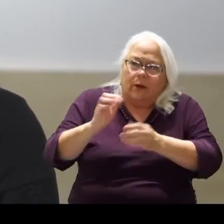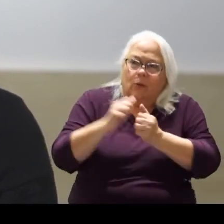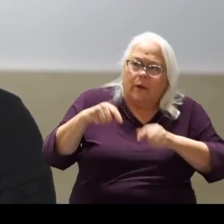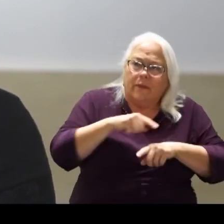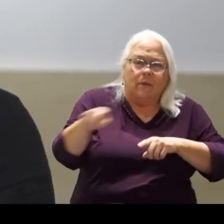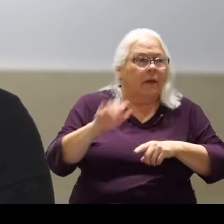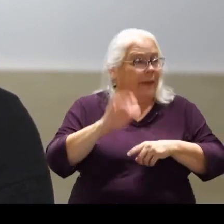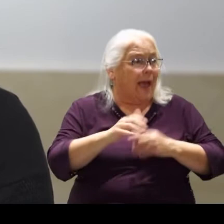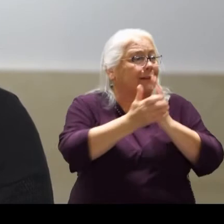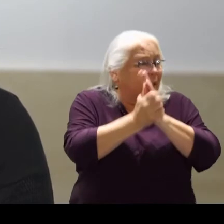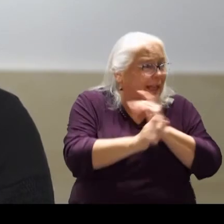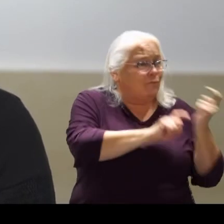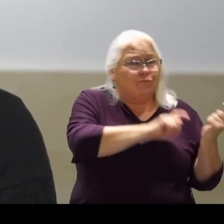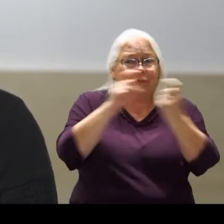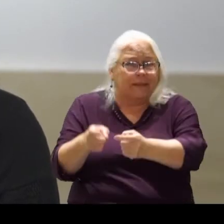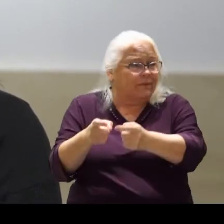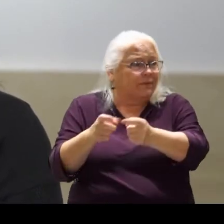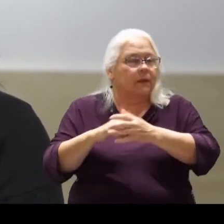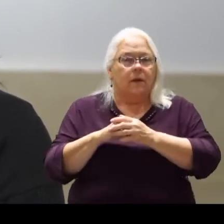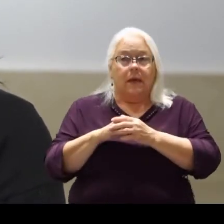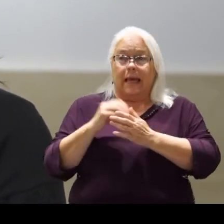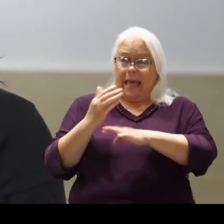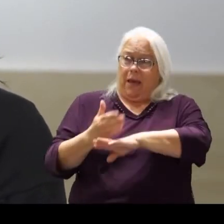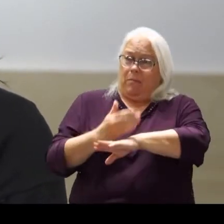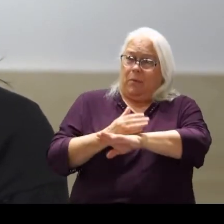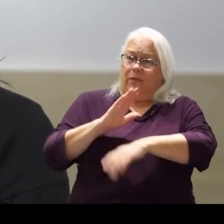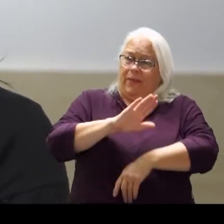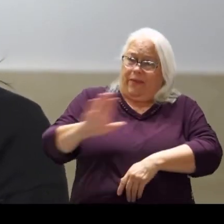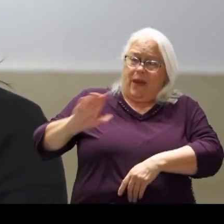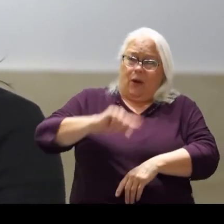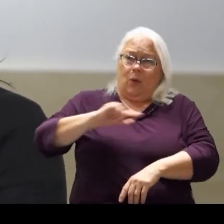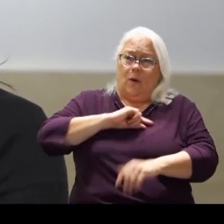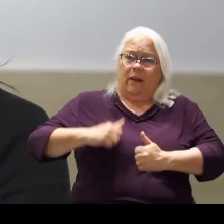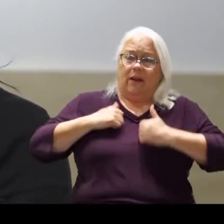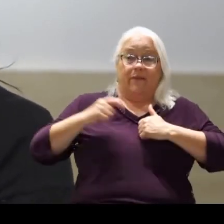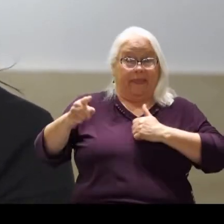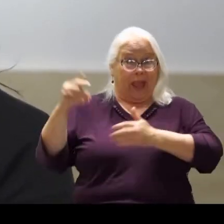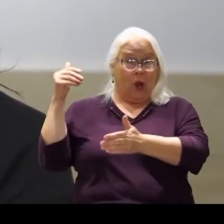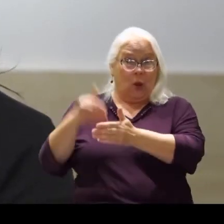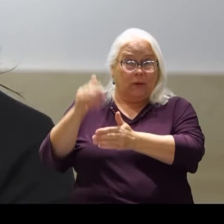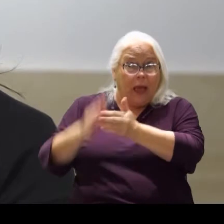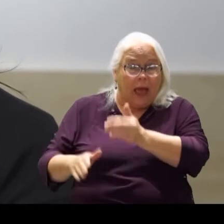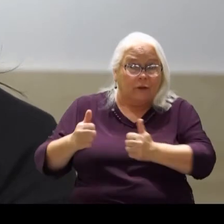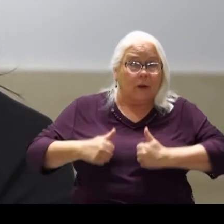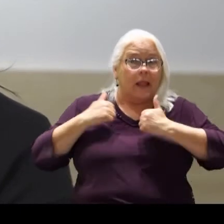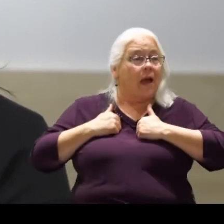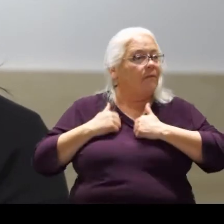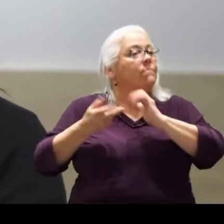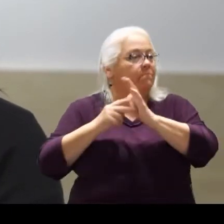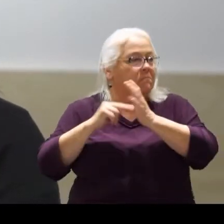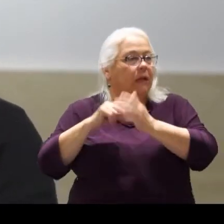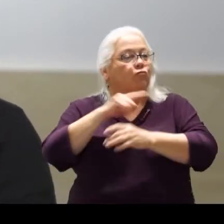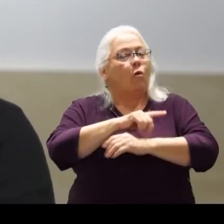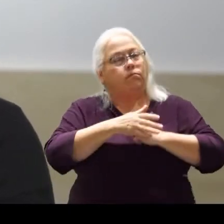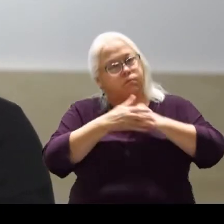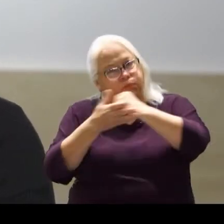for your art form with other people is a gift, and improving the quality of life for someone who is close to their